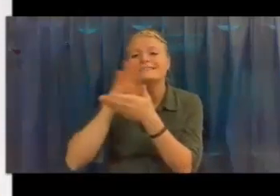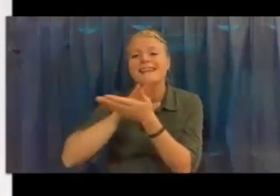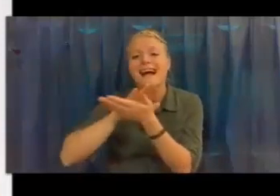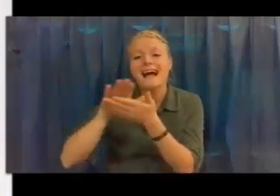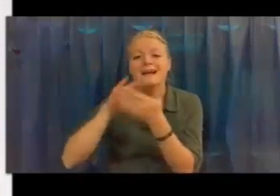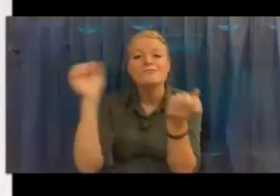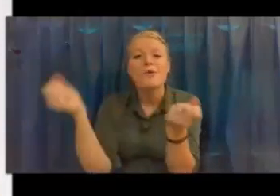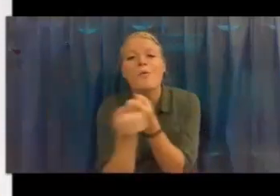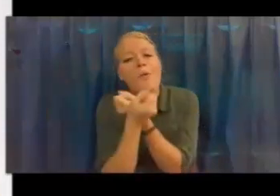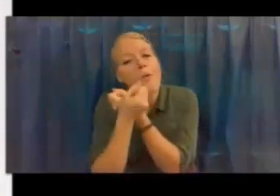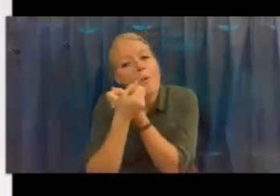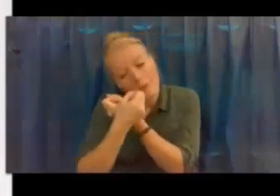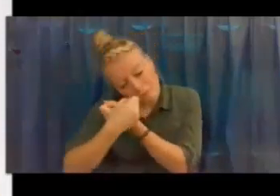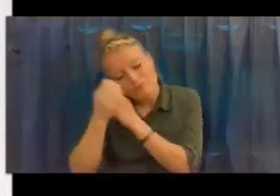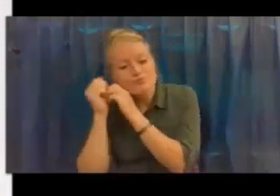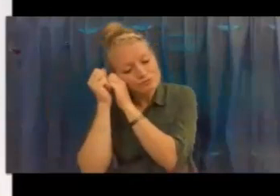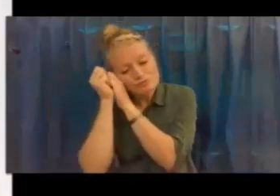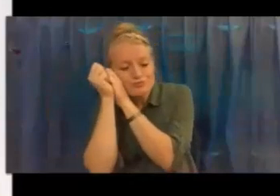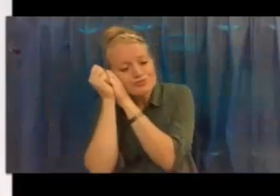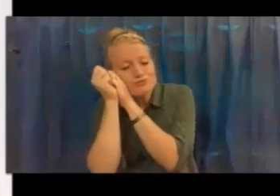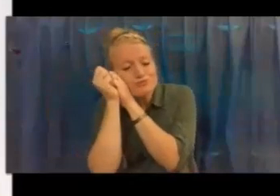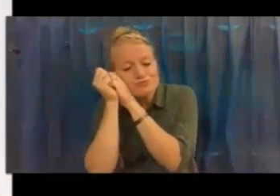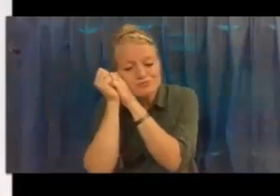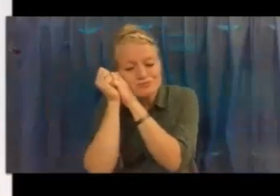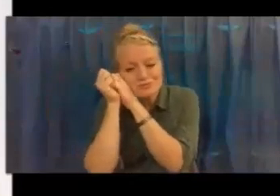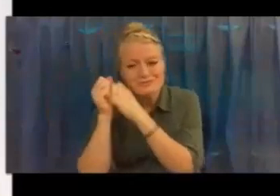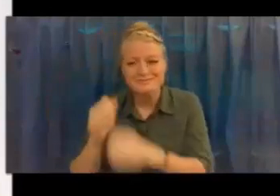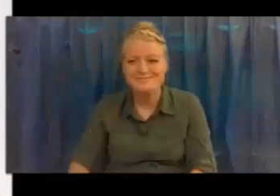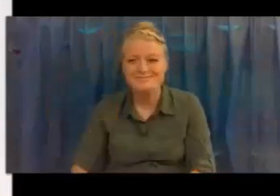It's a good kitty. It's very nice and